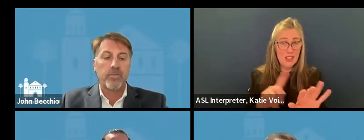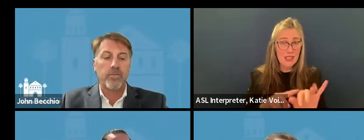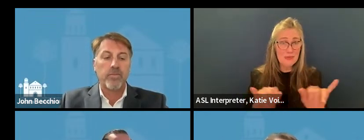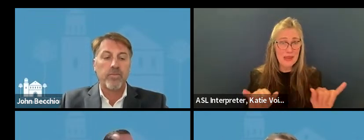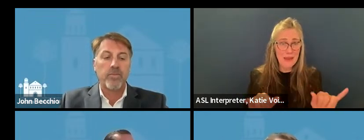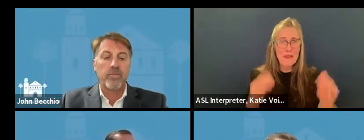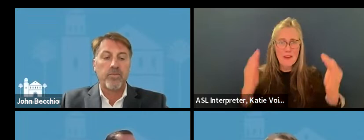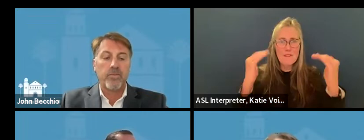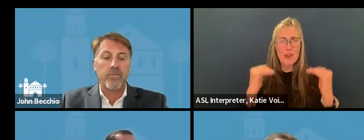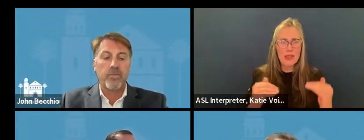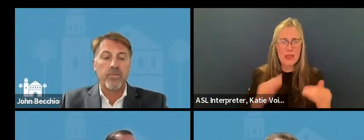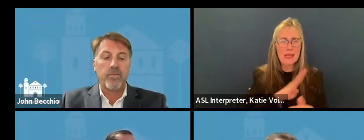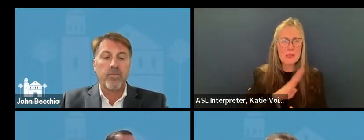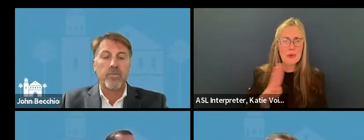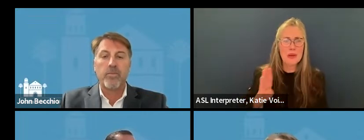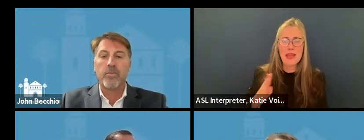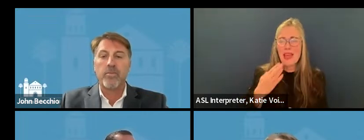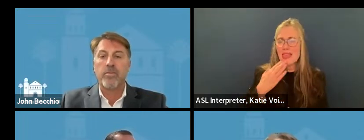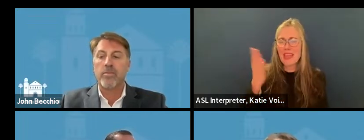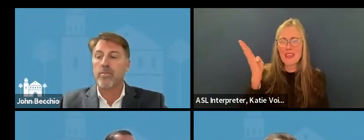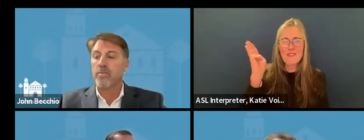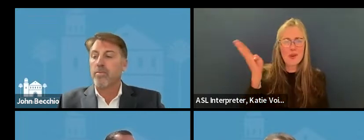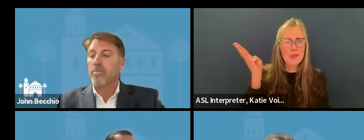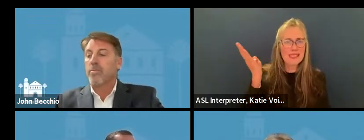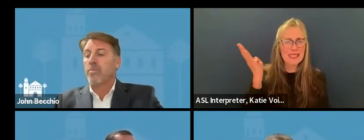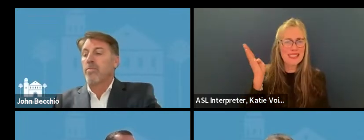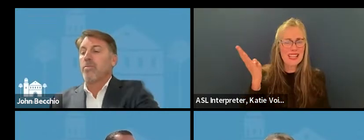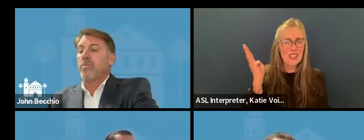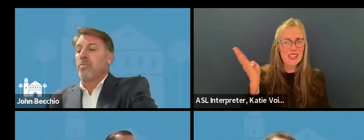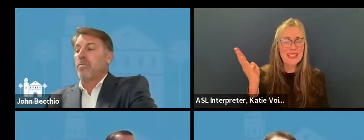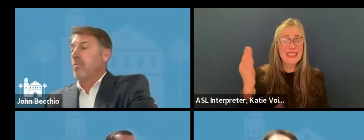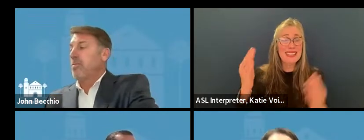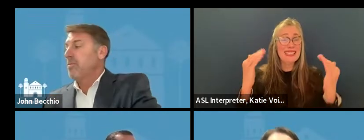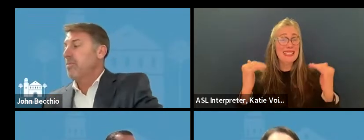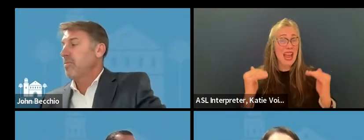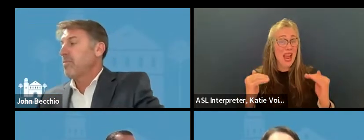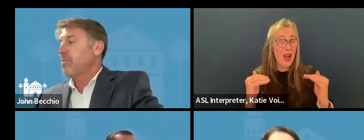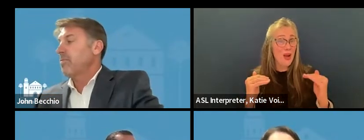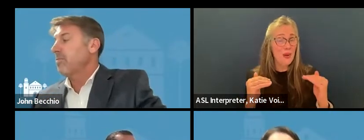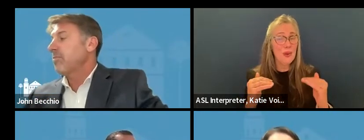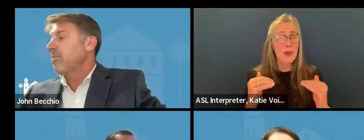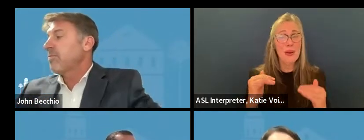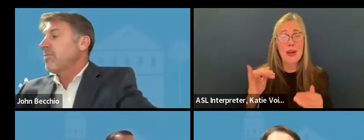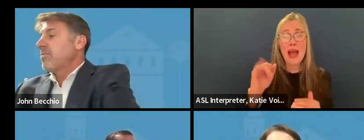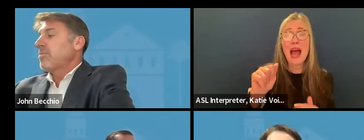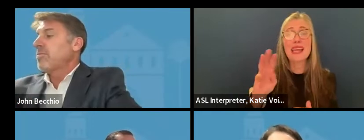board meeting. So thank you for the presentation. That will move us to our